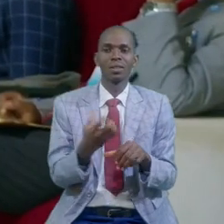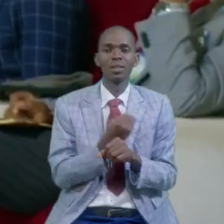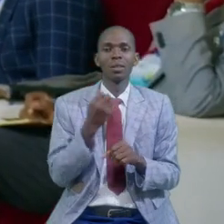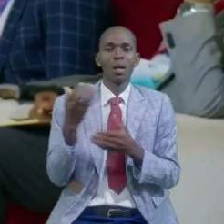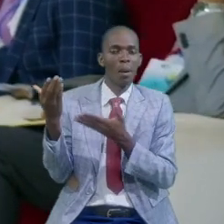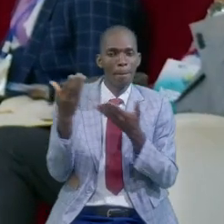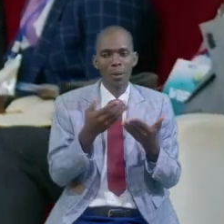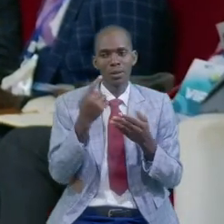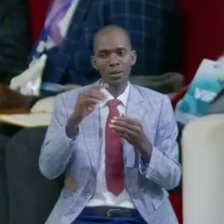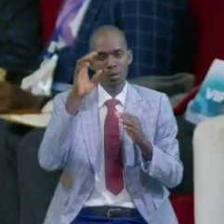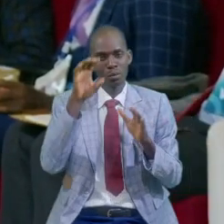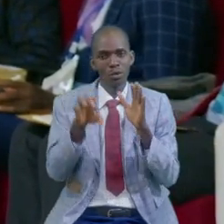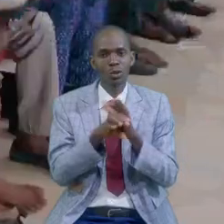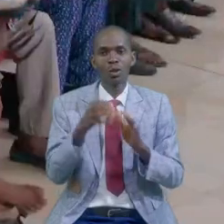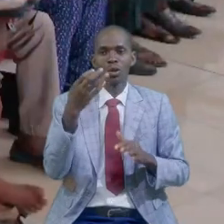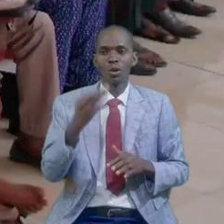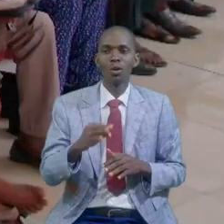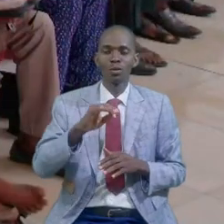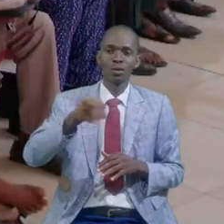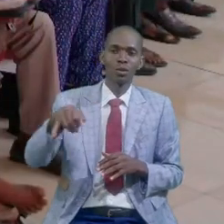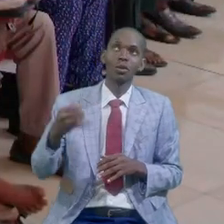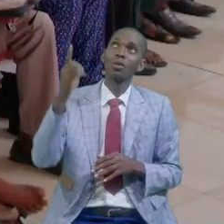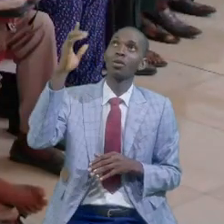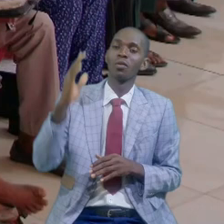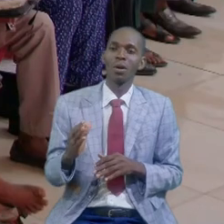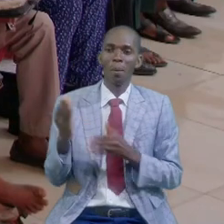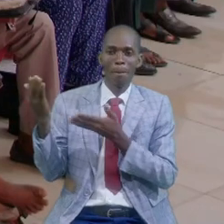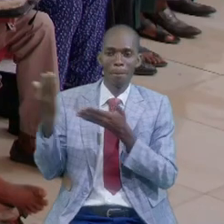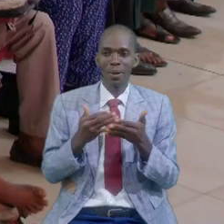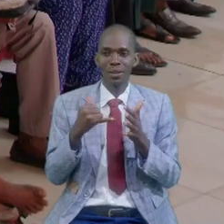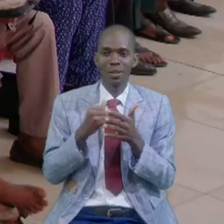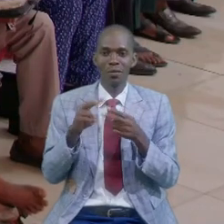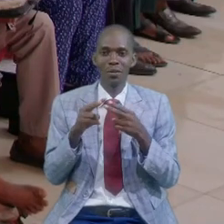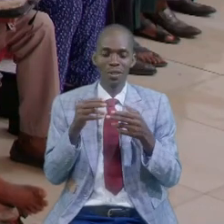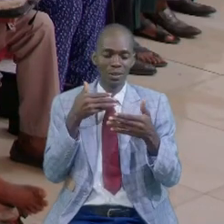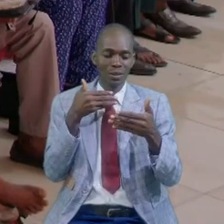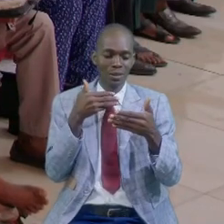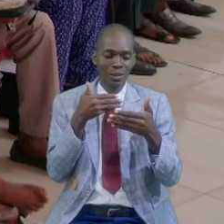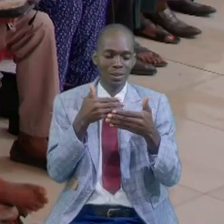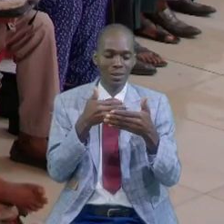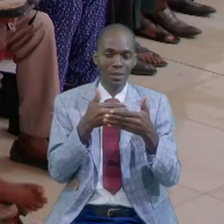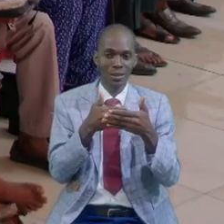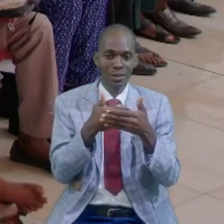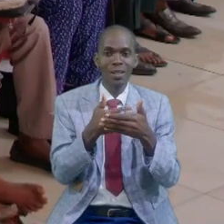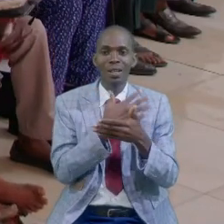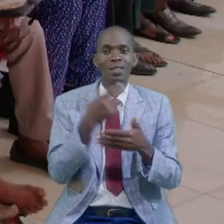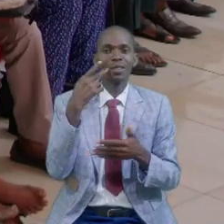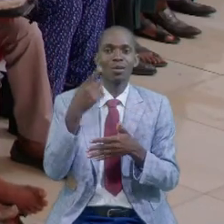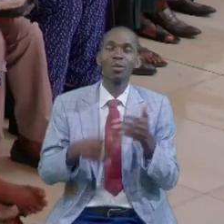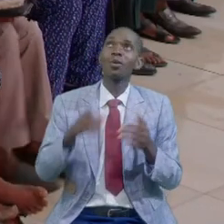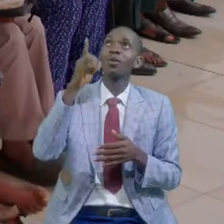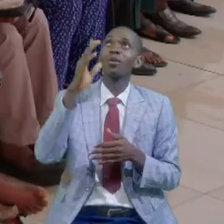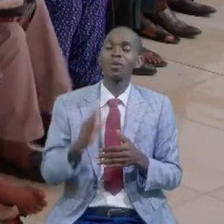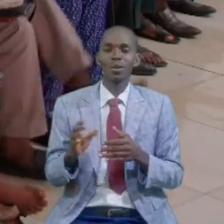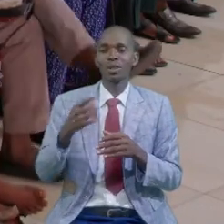near, enlarge that picture and see that picture and see what Jehovah said. Courage will come